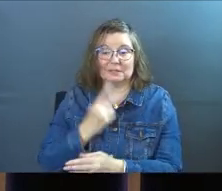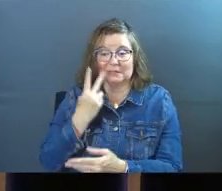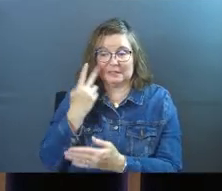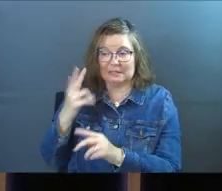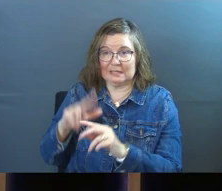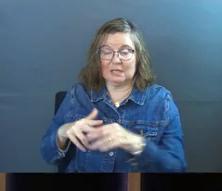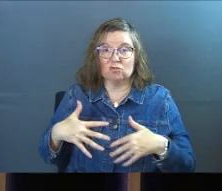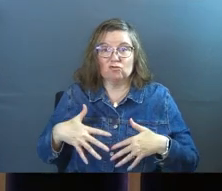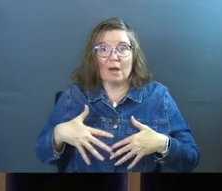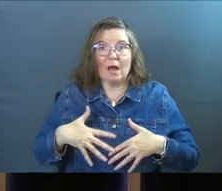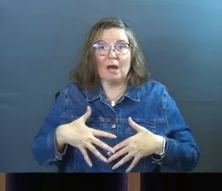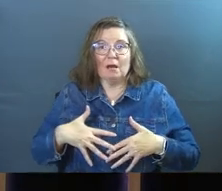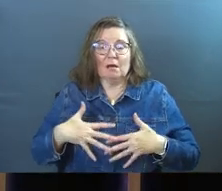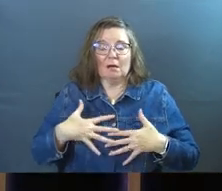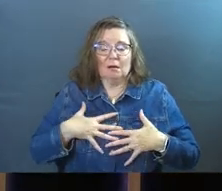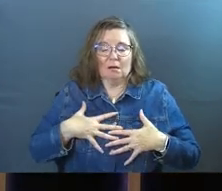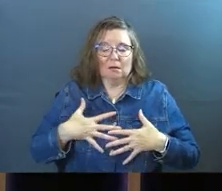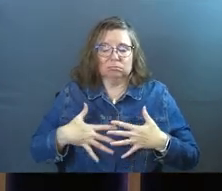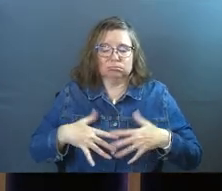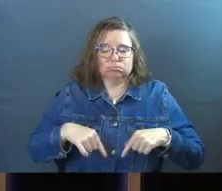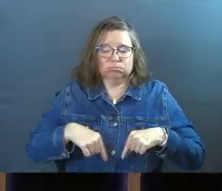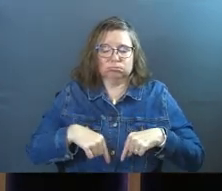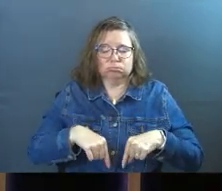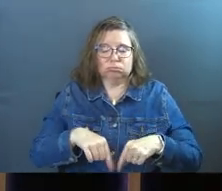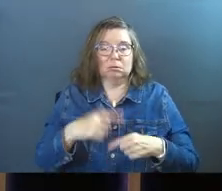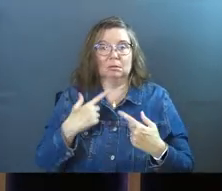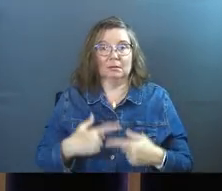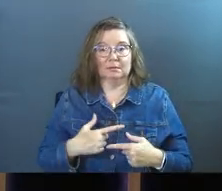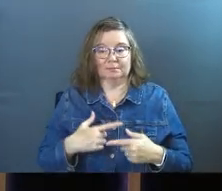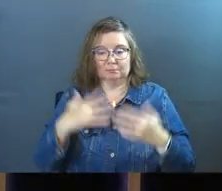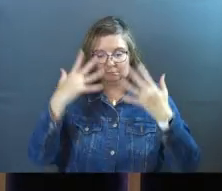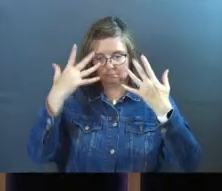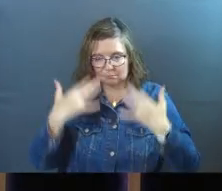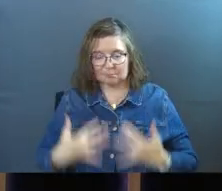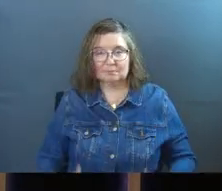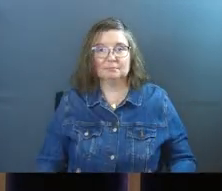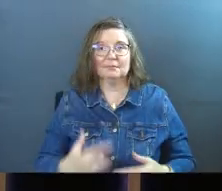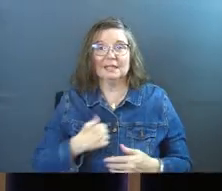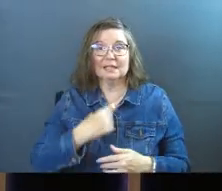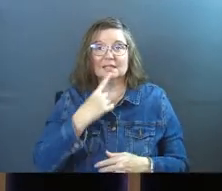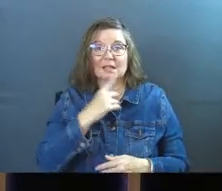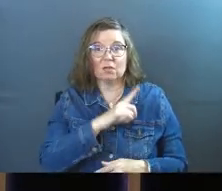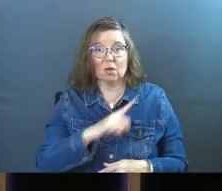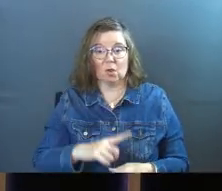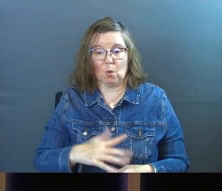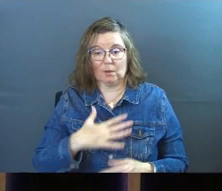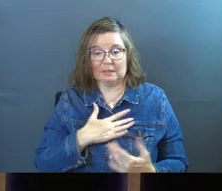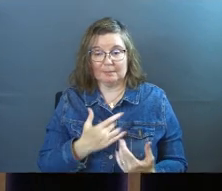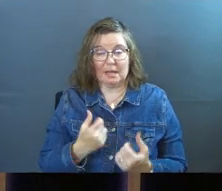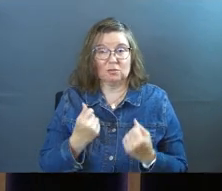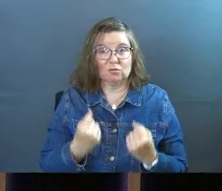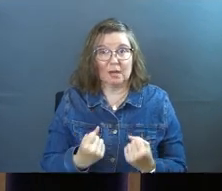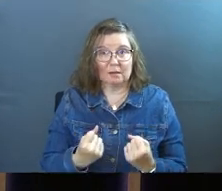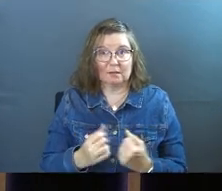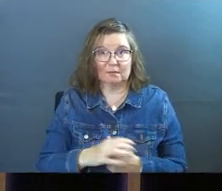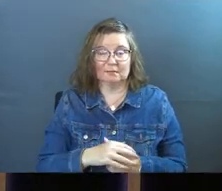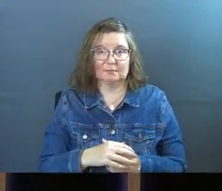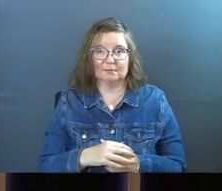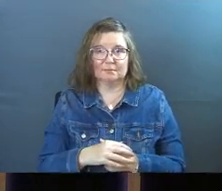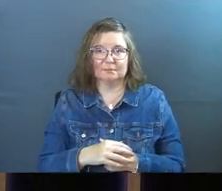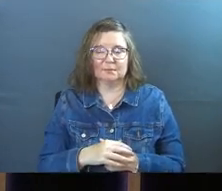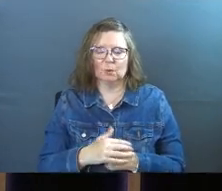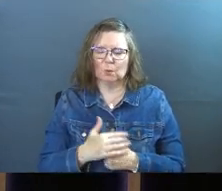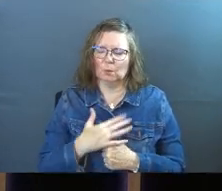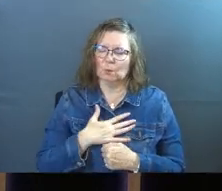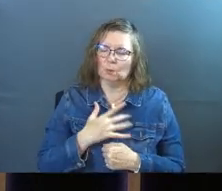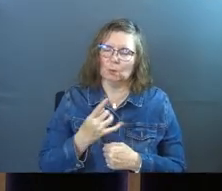there trembling physically from head to toe. And he says, the Lord is my strength.